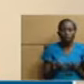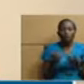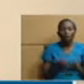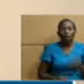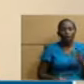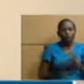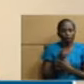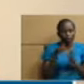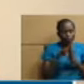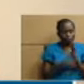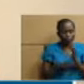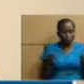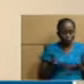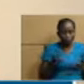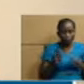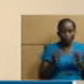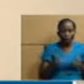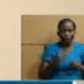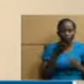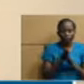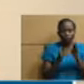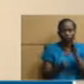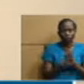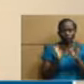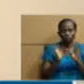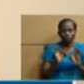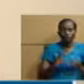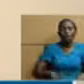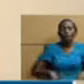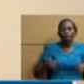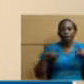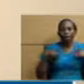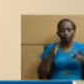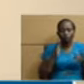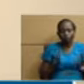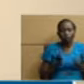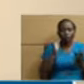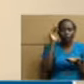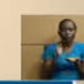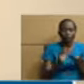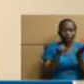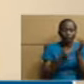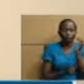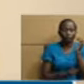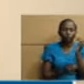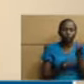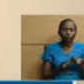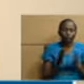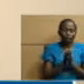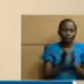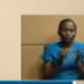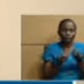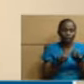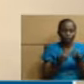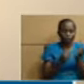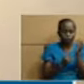which individuals can build productive and sustainable livelihoods, directly reducing employment and vulnerability,